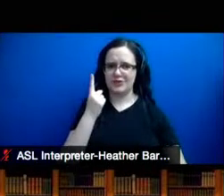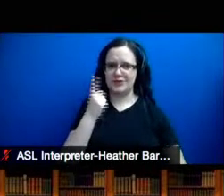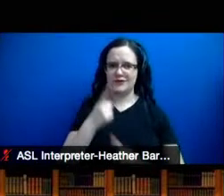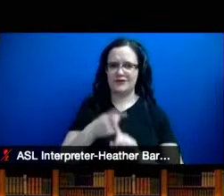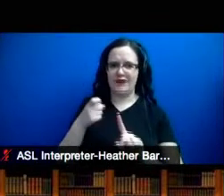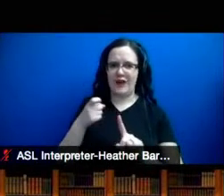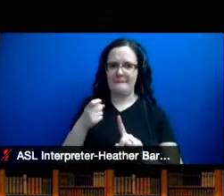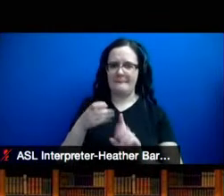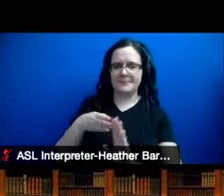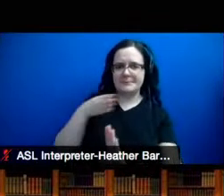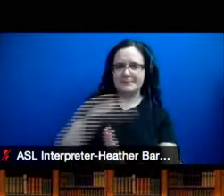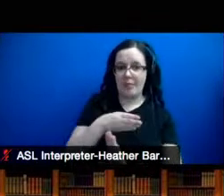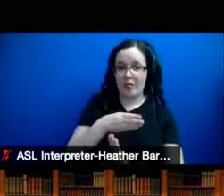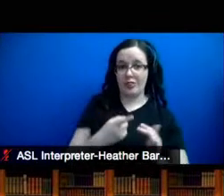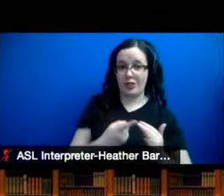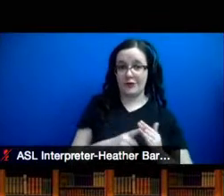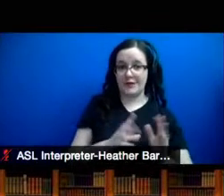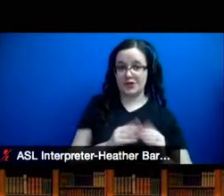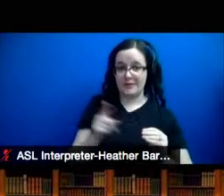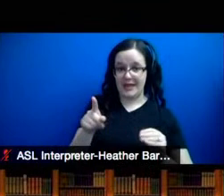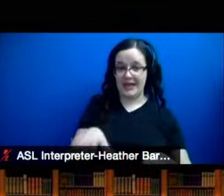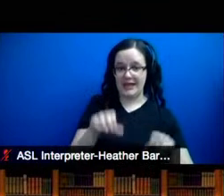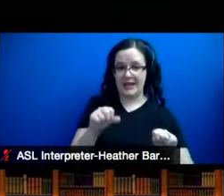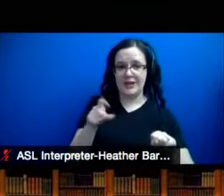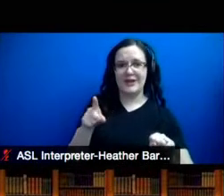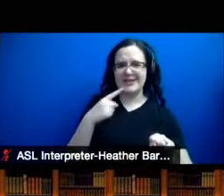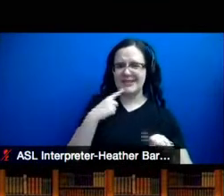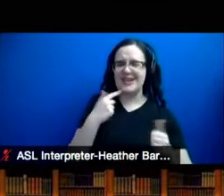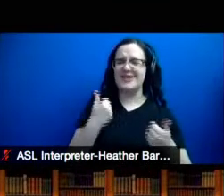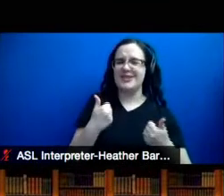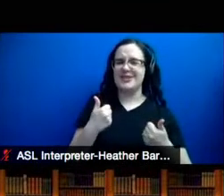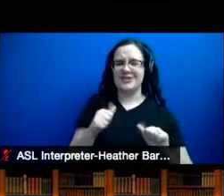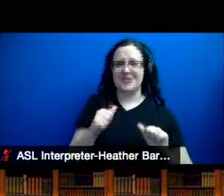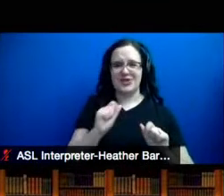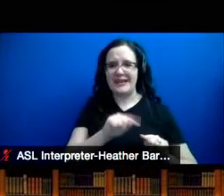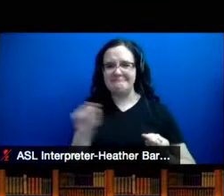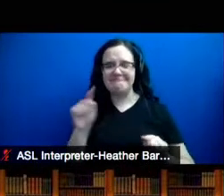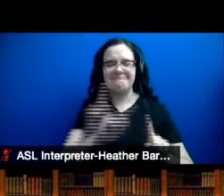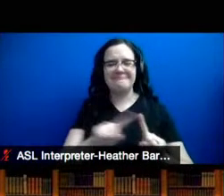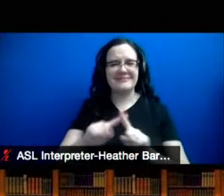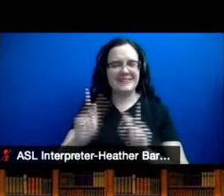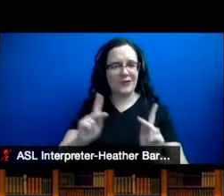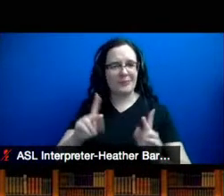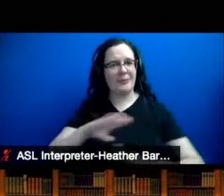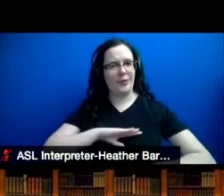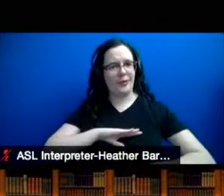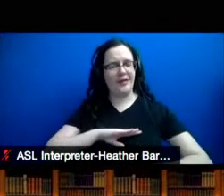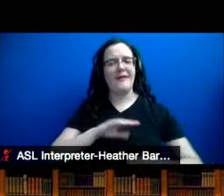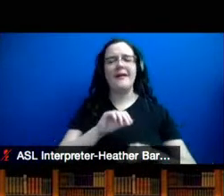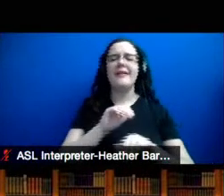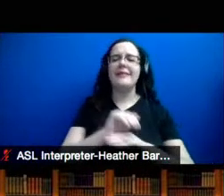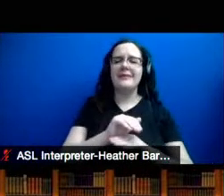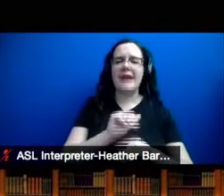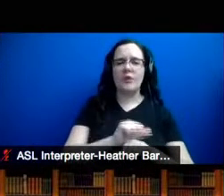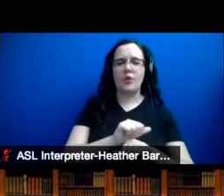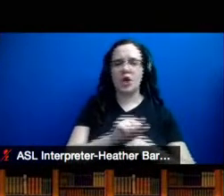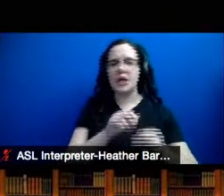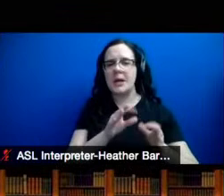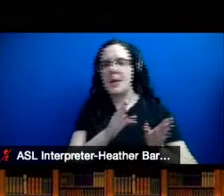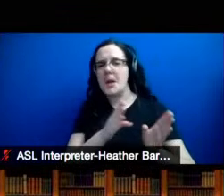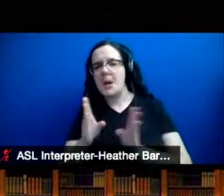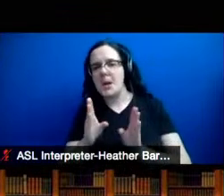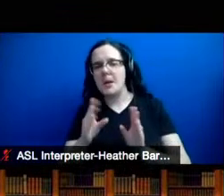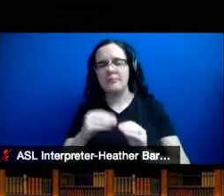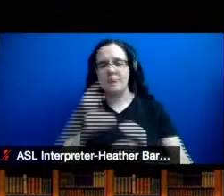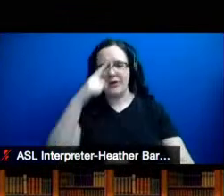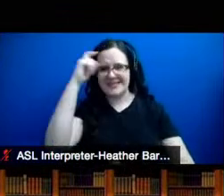original meeting you guys had. You said you're trying to, you know, please multiple stakeholders and have the night work be more towards the summer. You